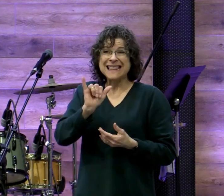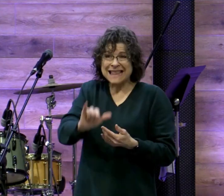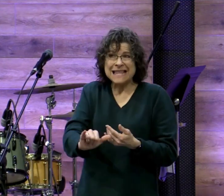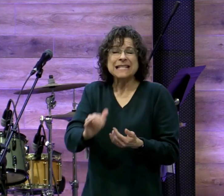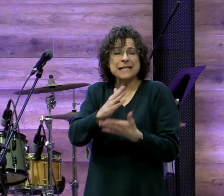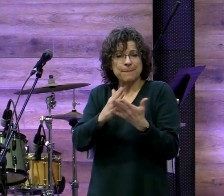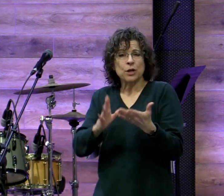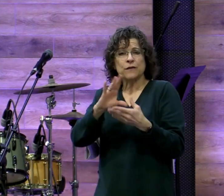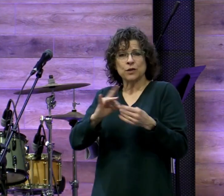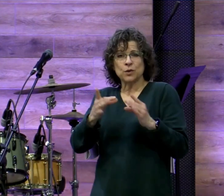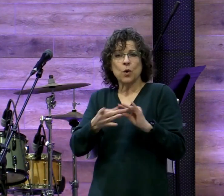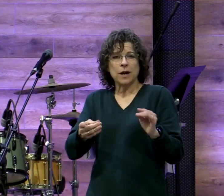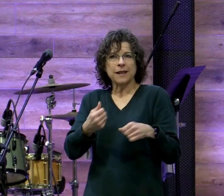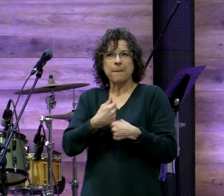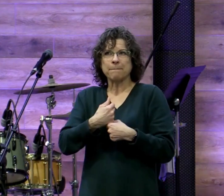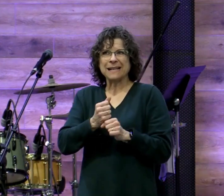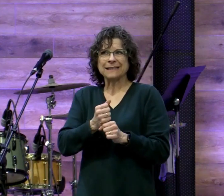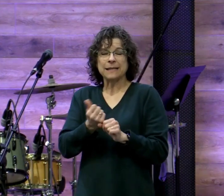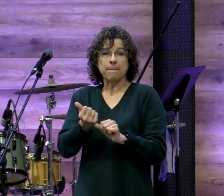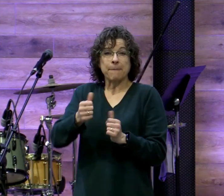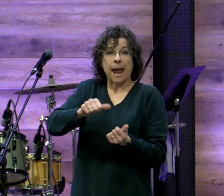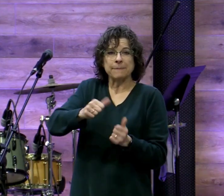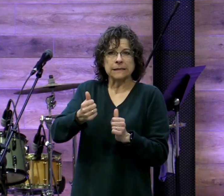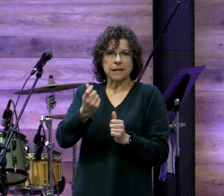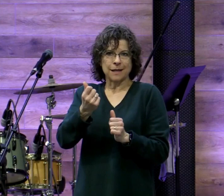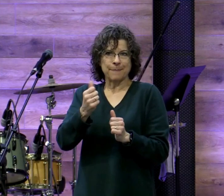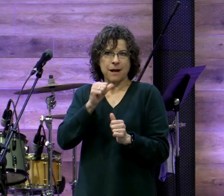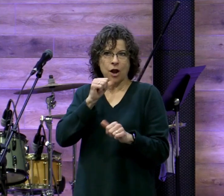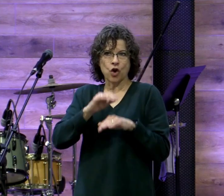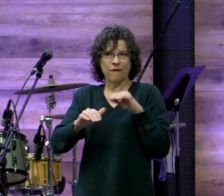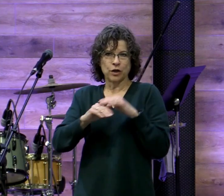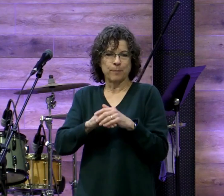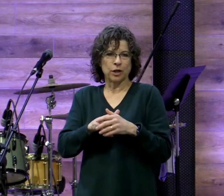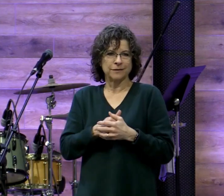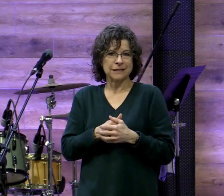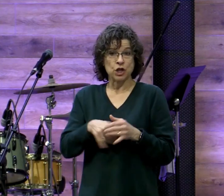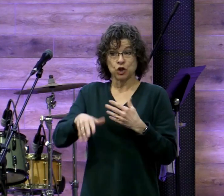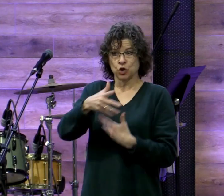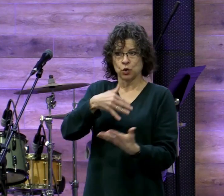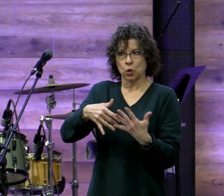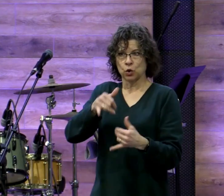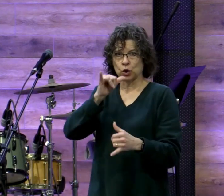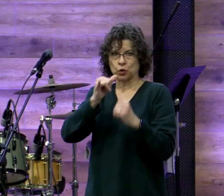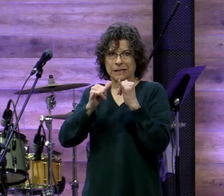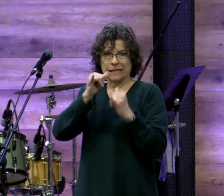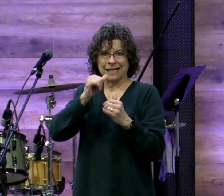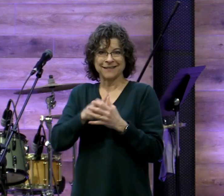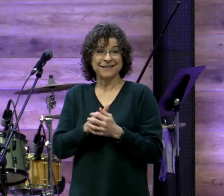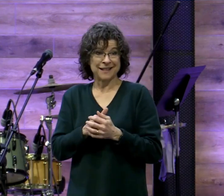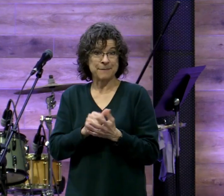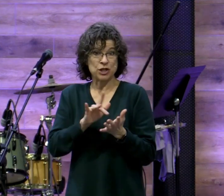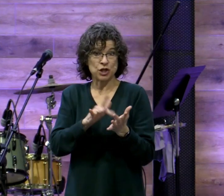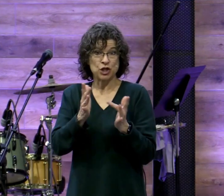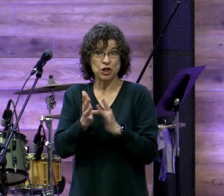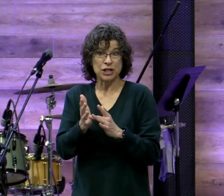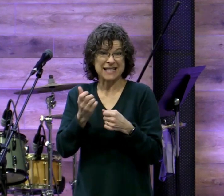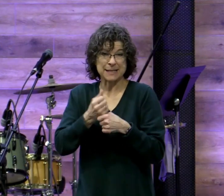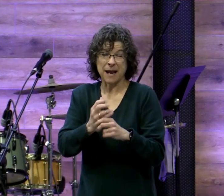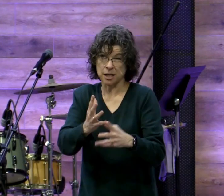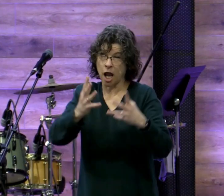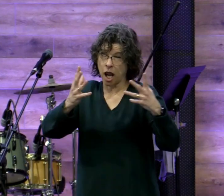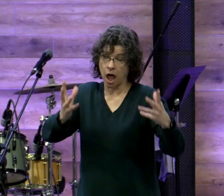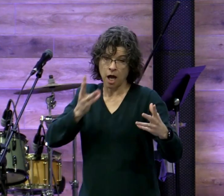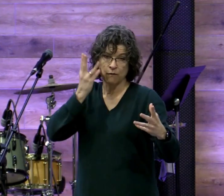makes the Baptists in the room a little bit uncomfortable. The social drinking part, where Jesus makes a whole lot of fine wine,